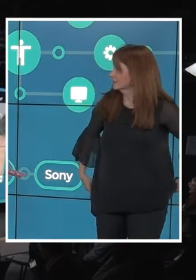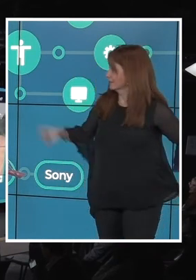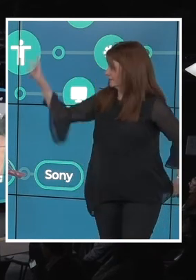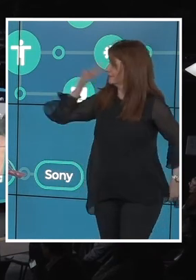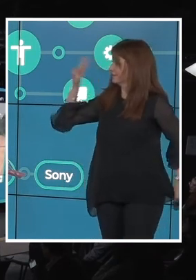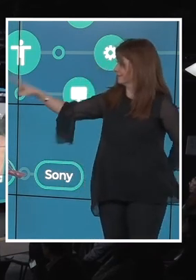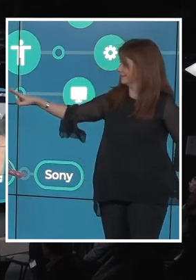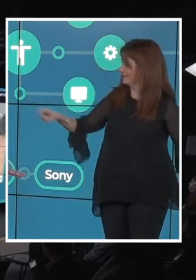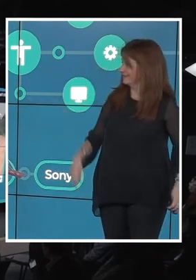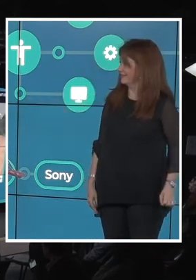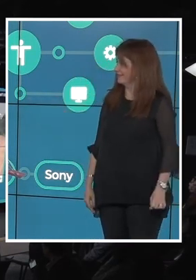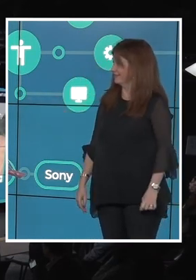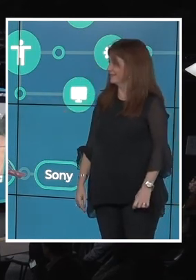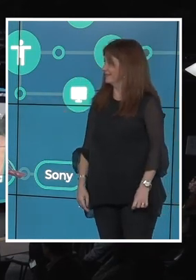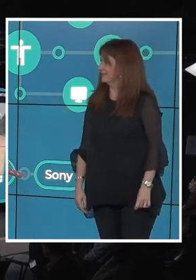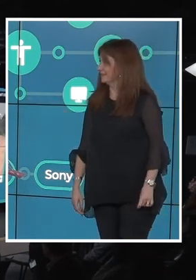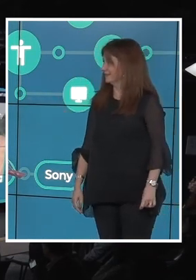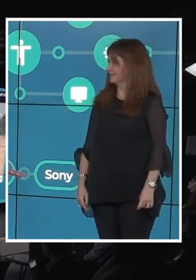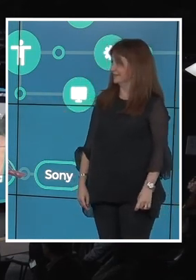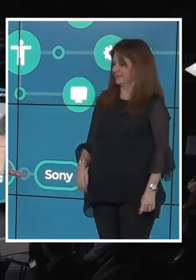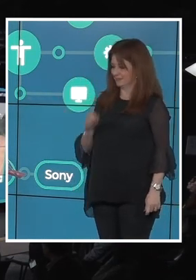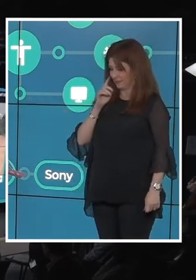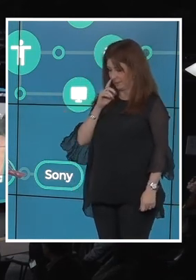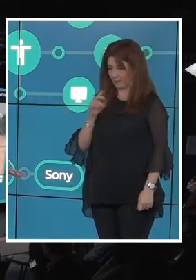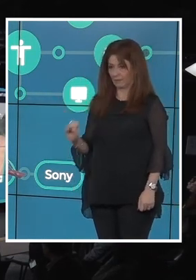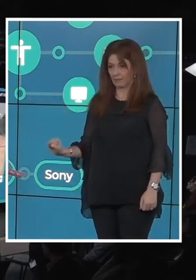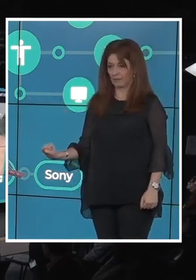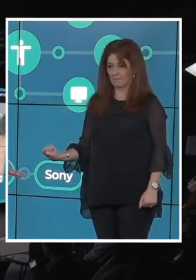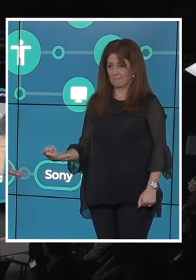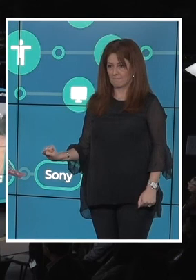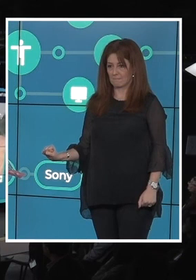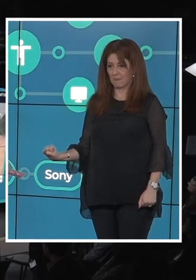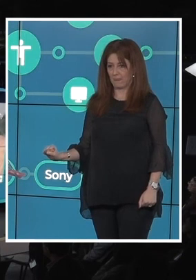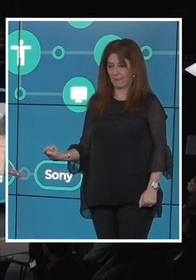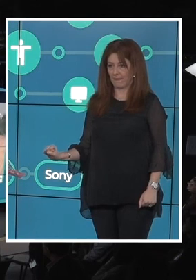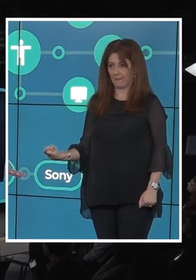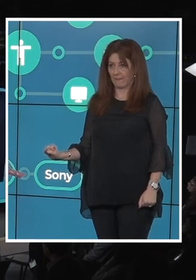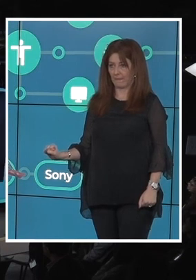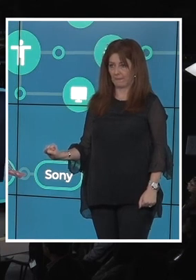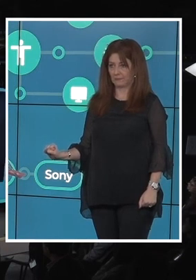What's the next thing you want to do? Run a live transcribe. Just a moment.